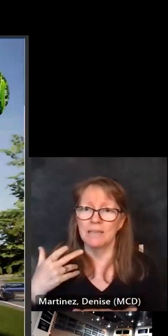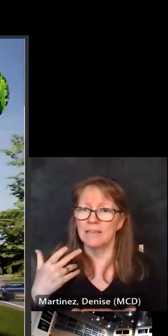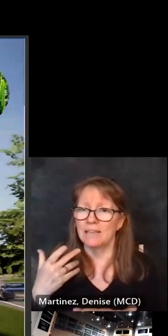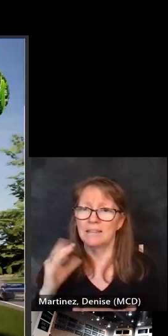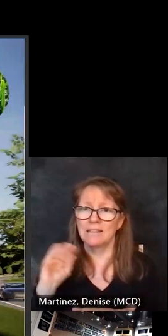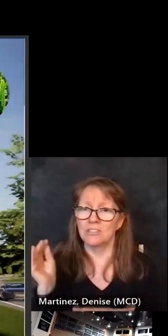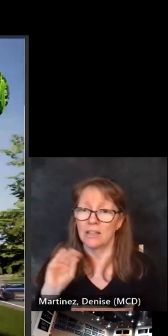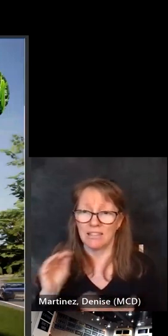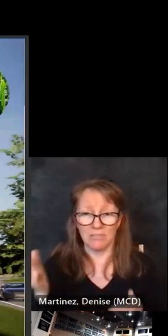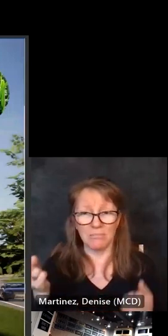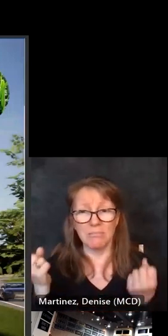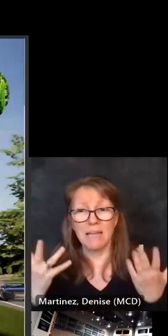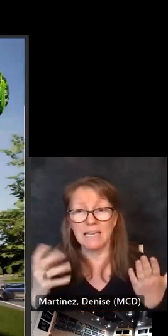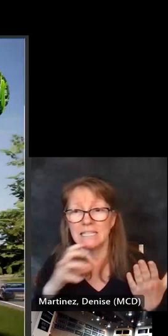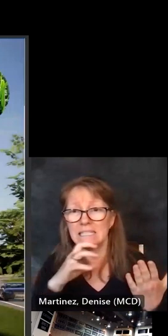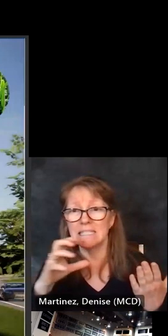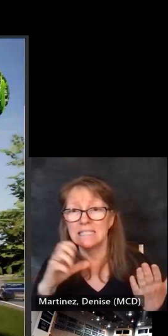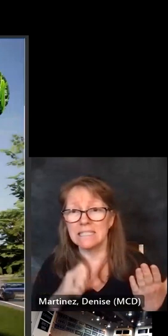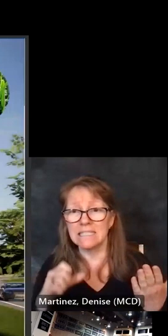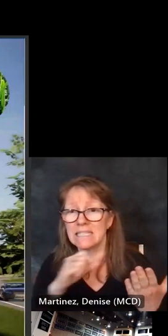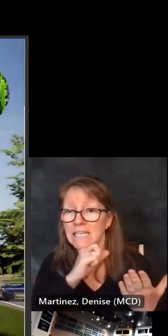lot of seniors who live in JP.